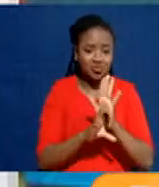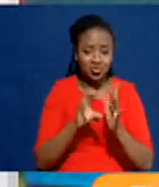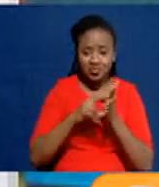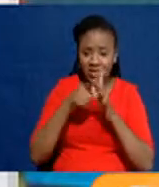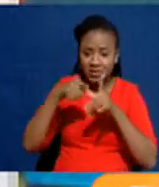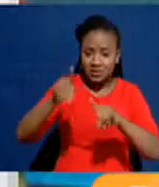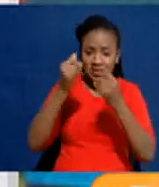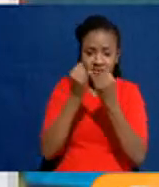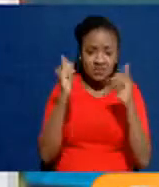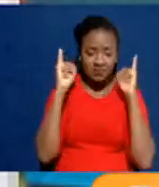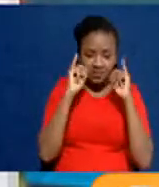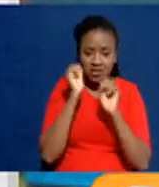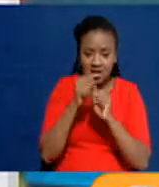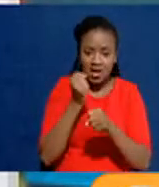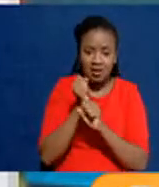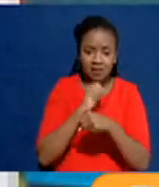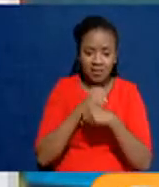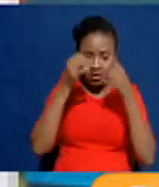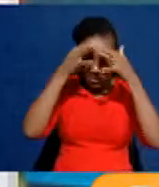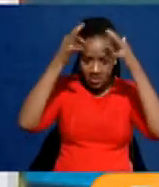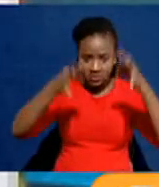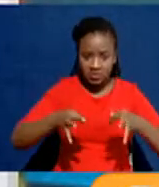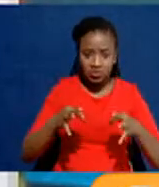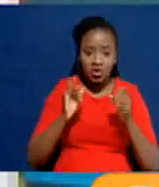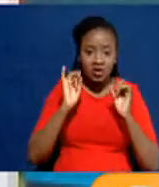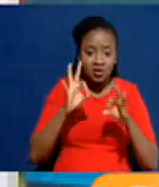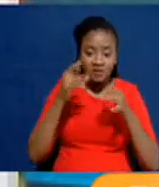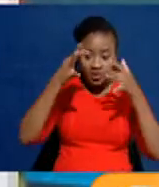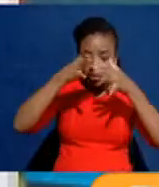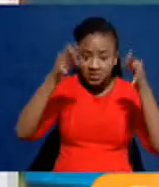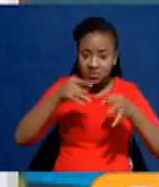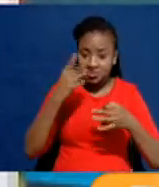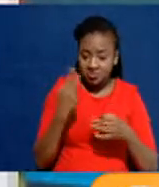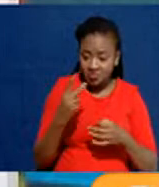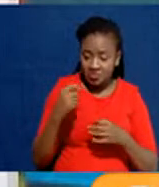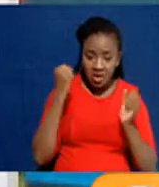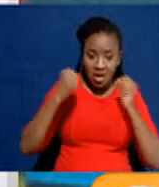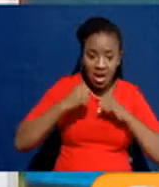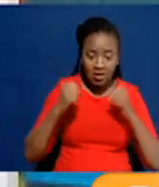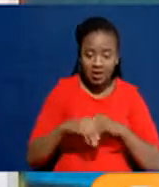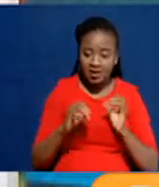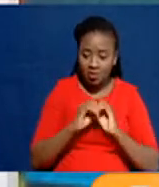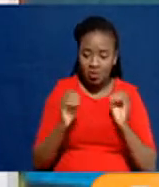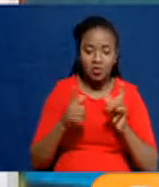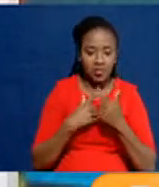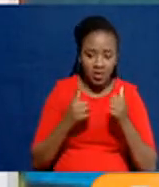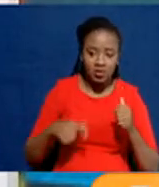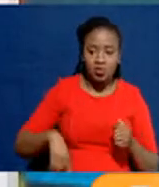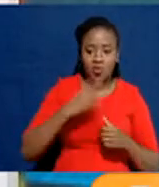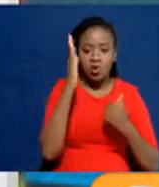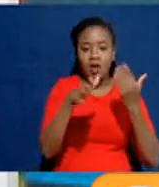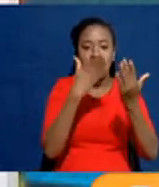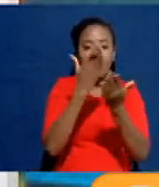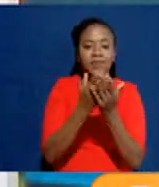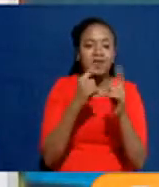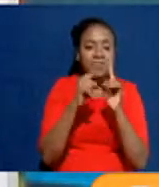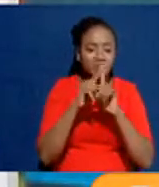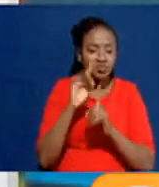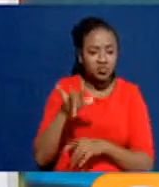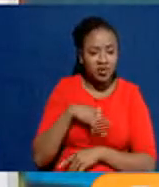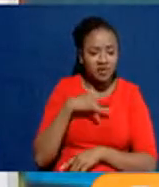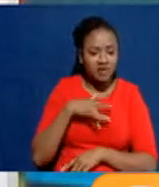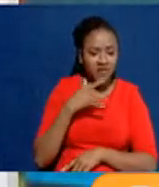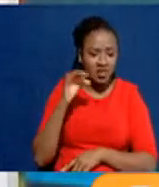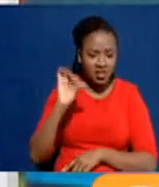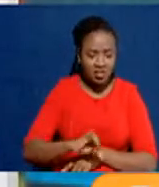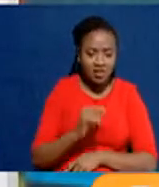make its decisions. It has made a decision. You don't agree with it, you appeal. The other thing is, now, I feel sorry, especially for the